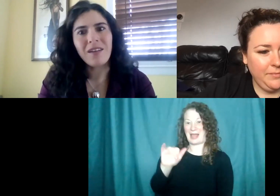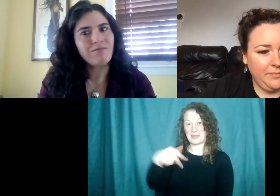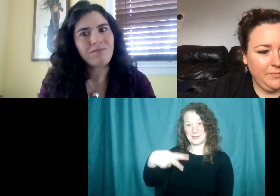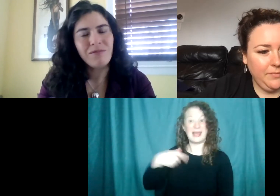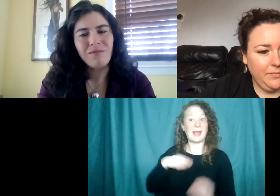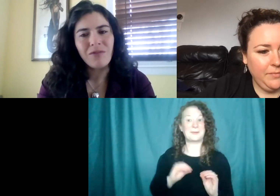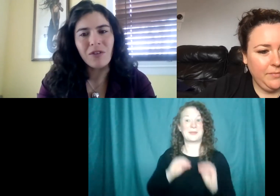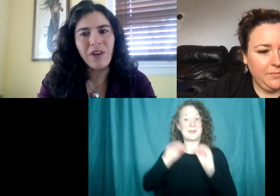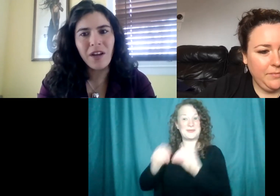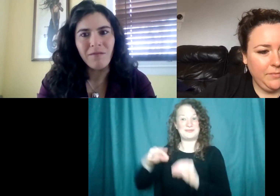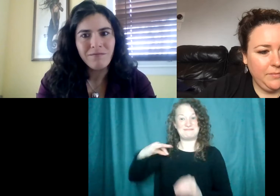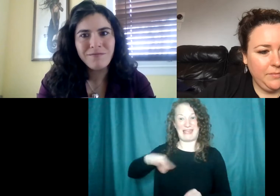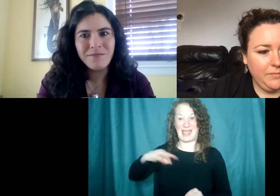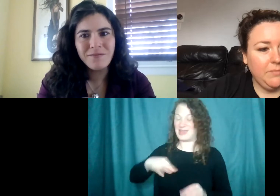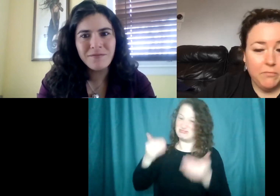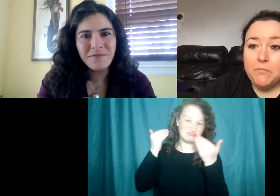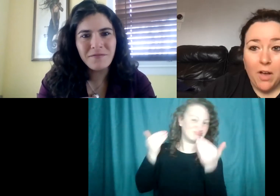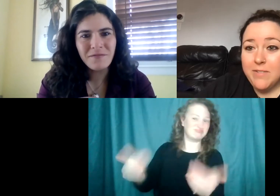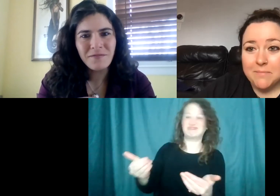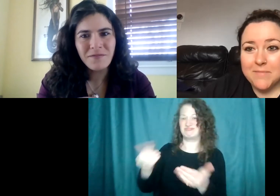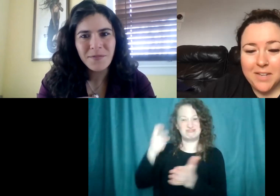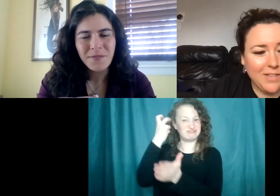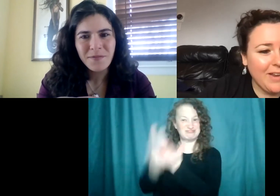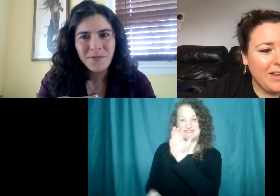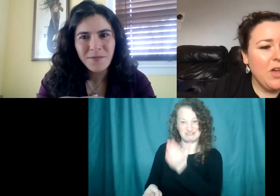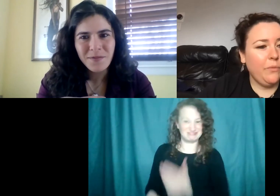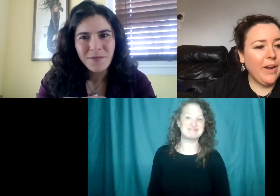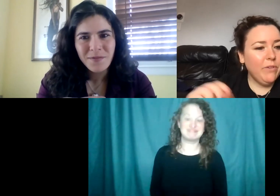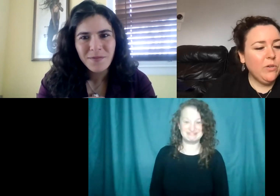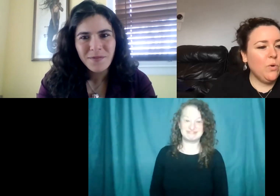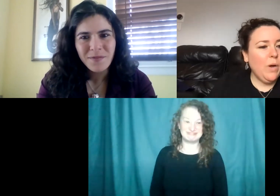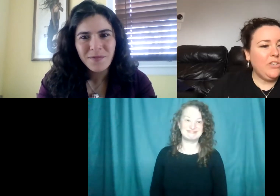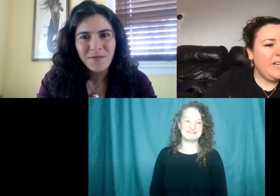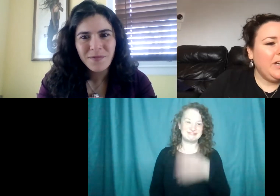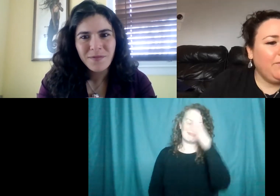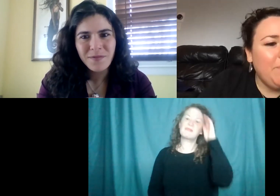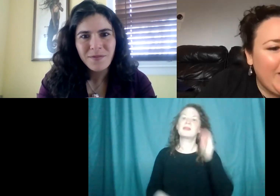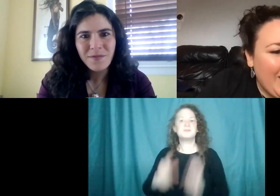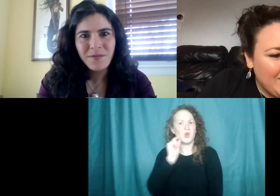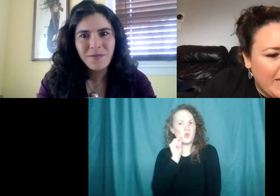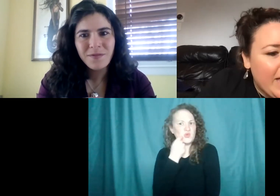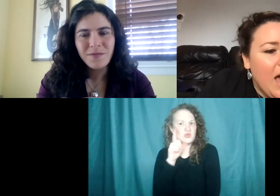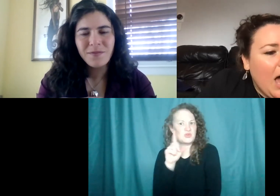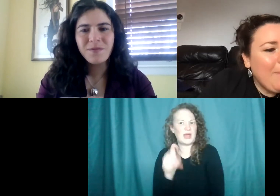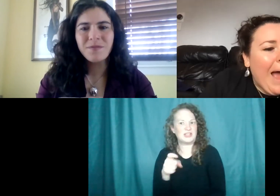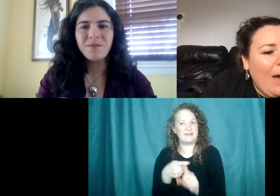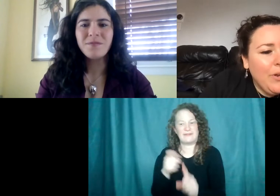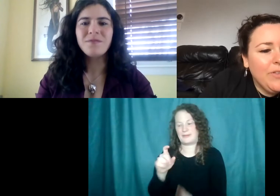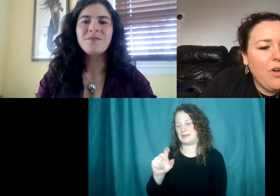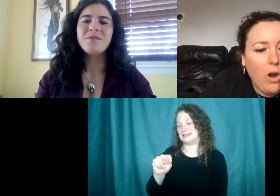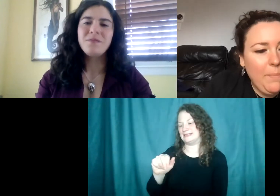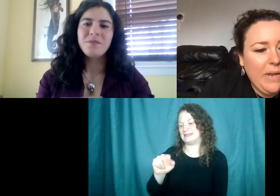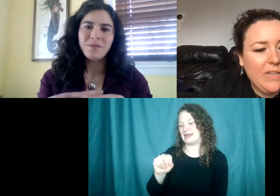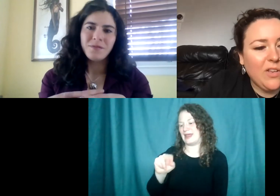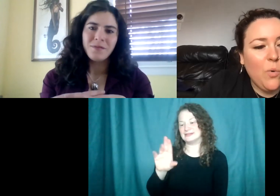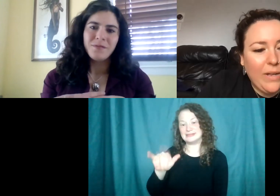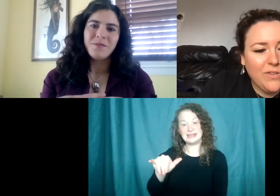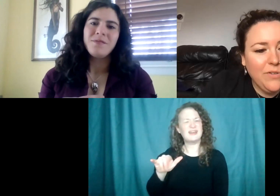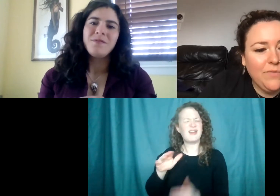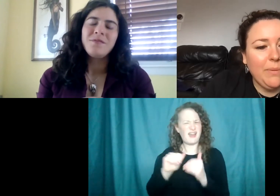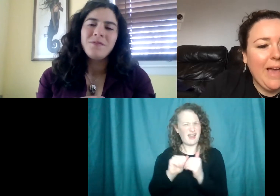Maine and dove right in. Awesome. Sounds good. We've got a really cool question here from Nancy. How does